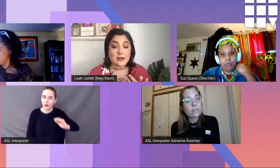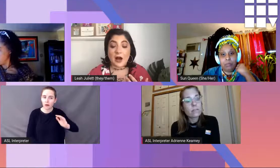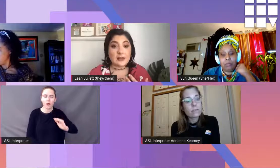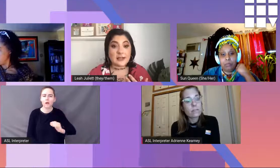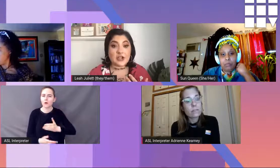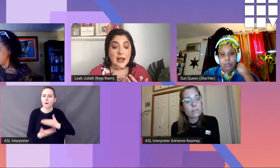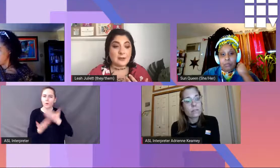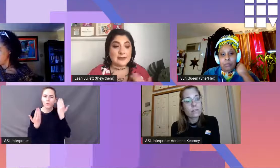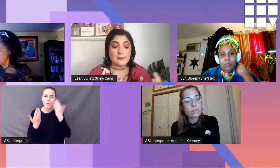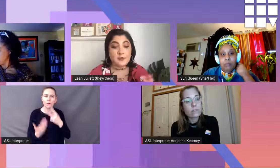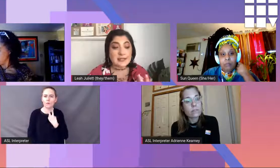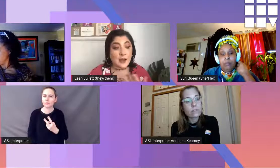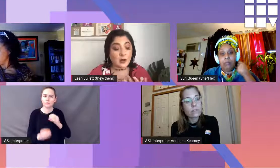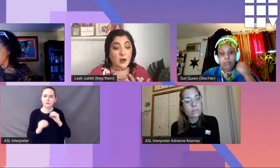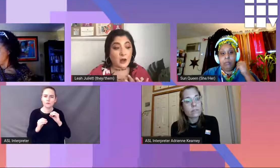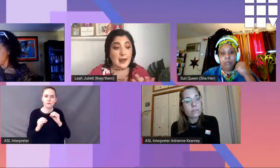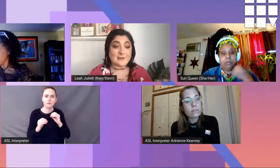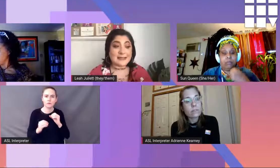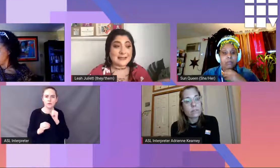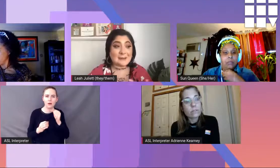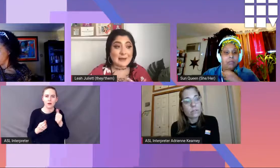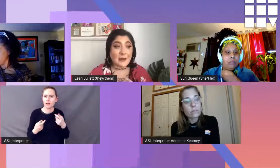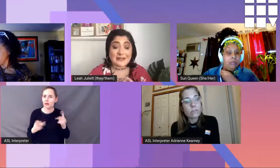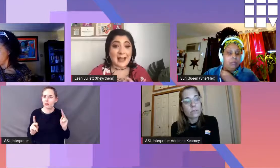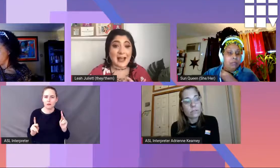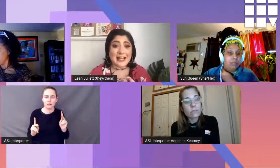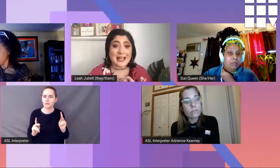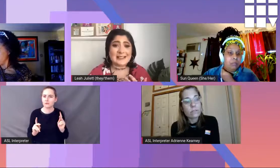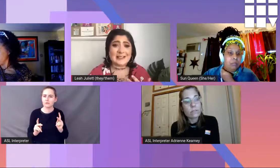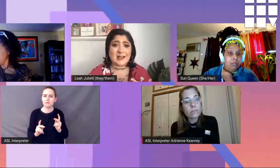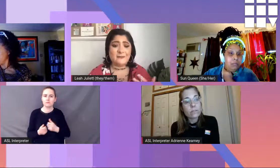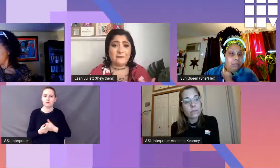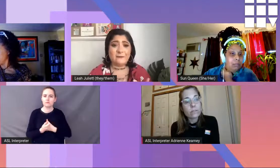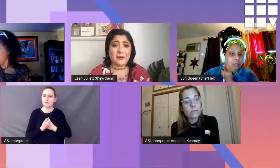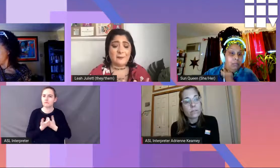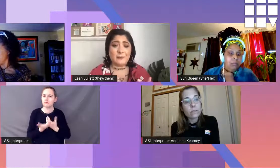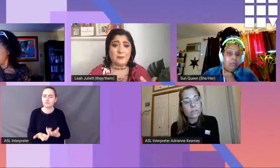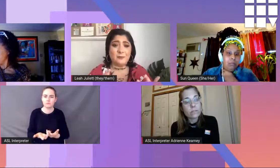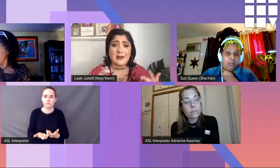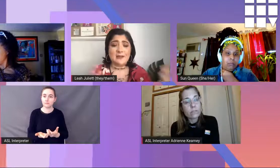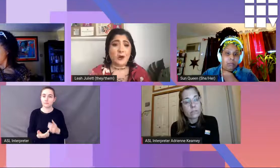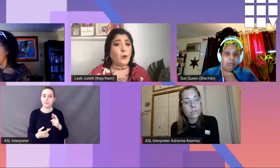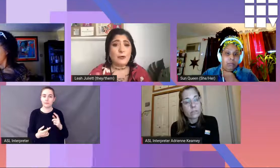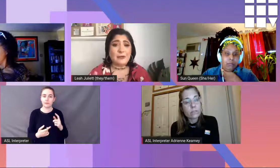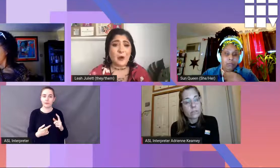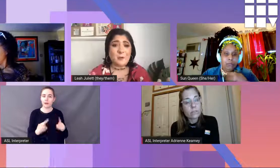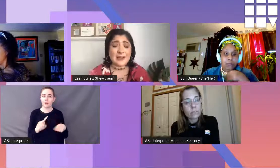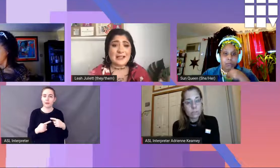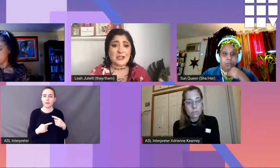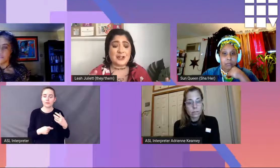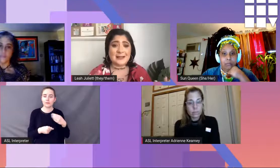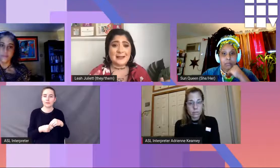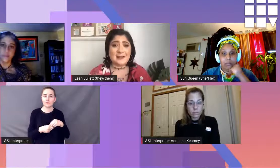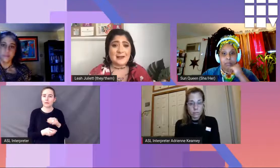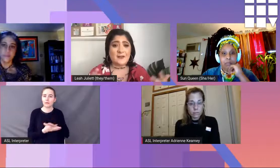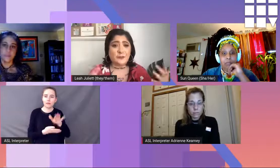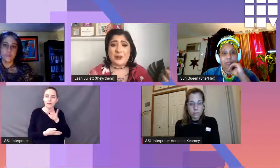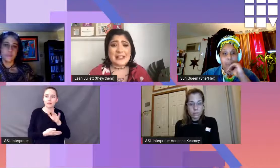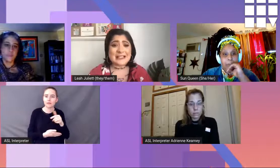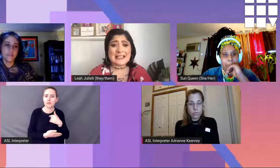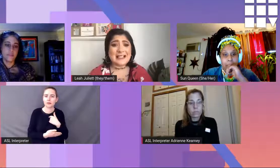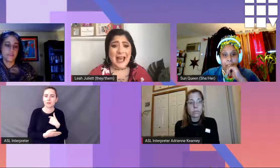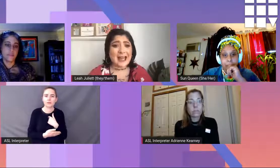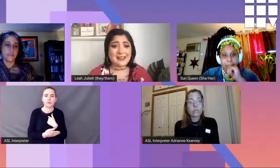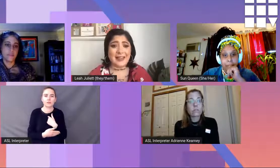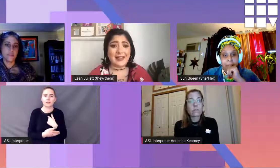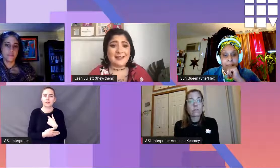of college, I was abusing alcohol. I was sleeping outside in the cold, hoping to just